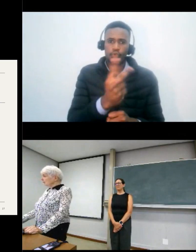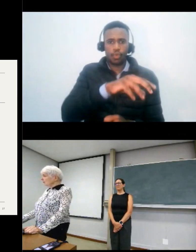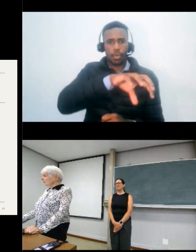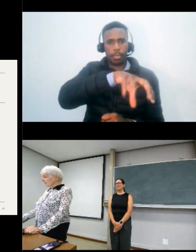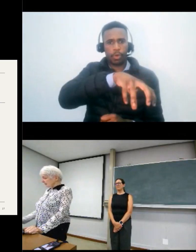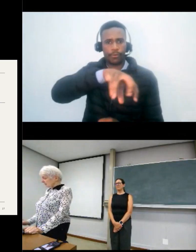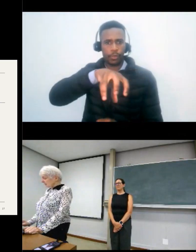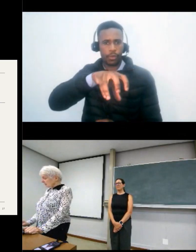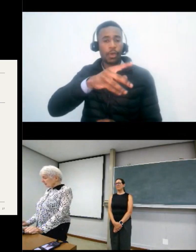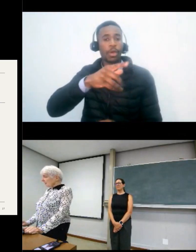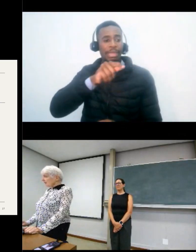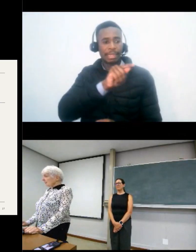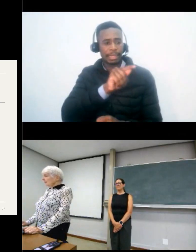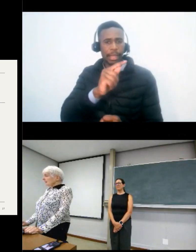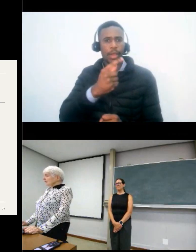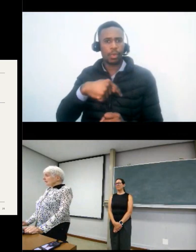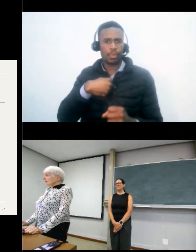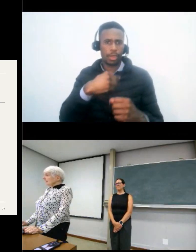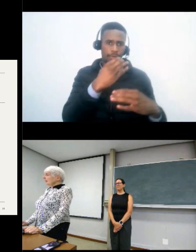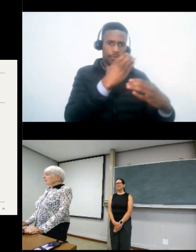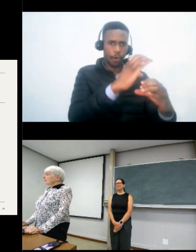some light on that.